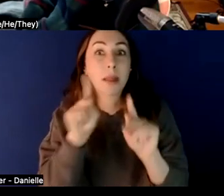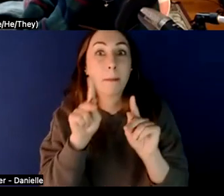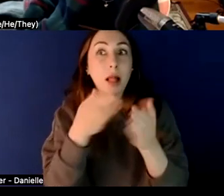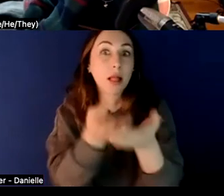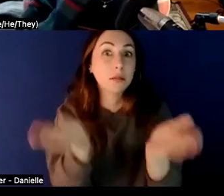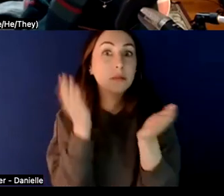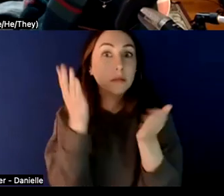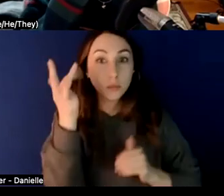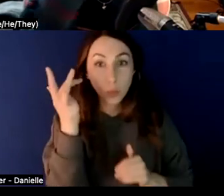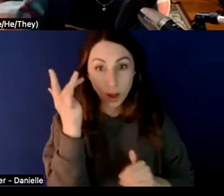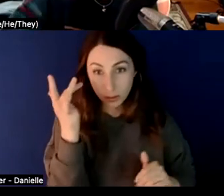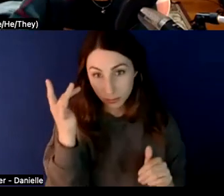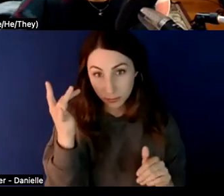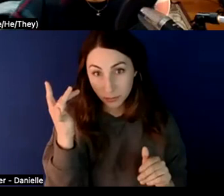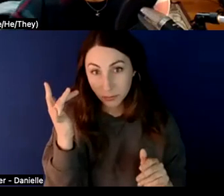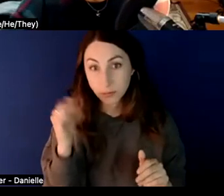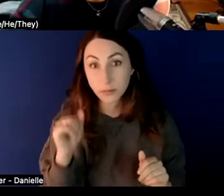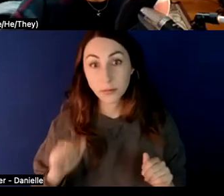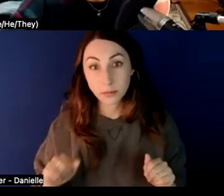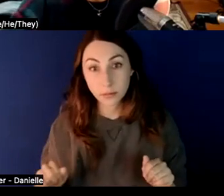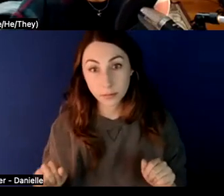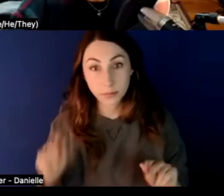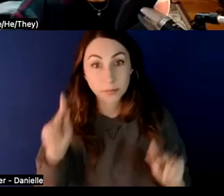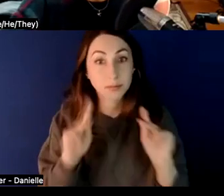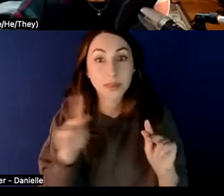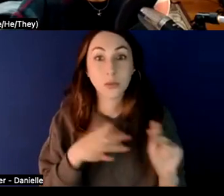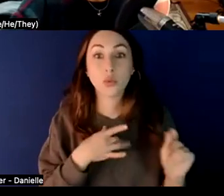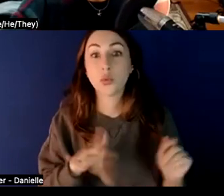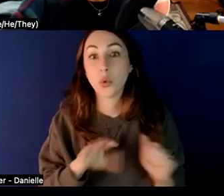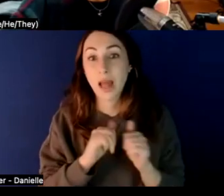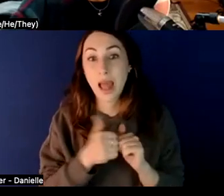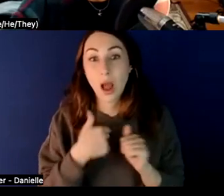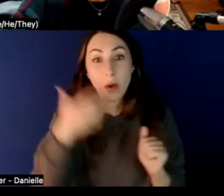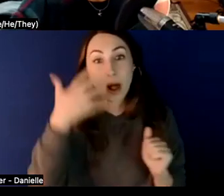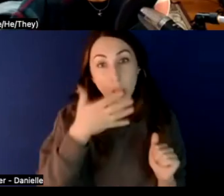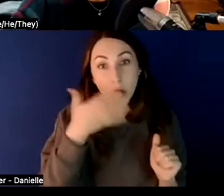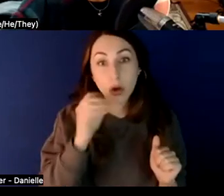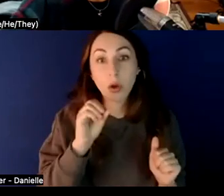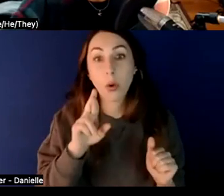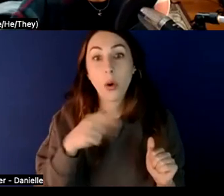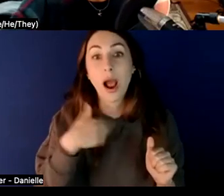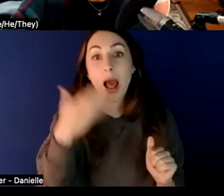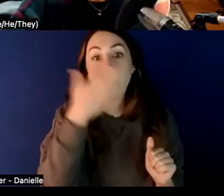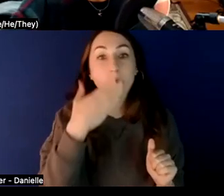don't, like the way I look, or like I look bad. So